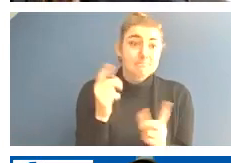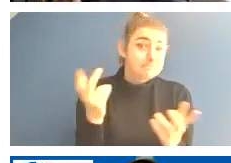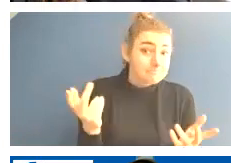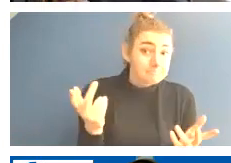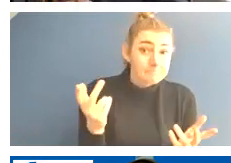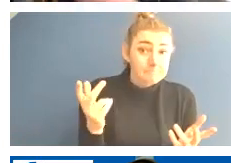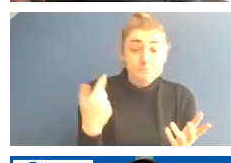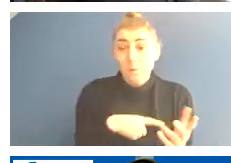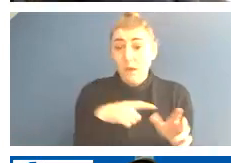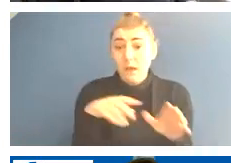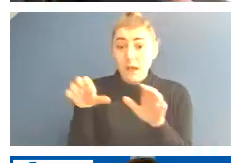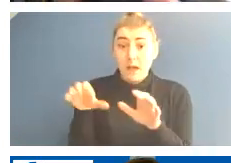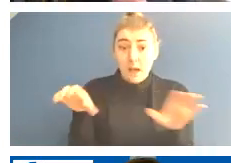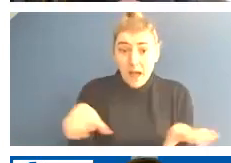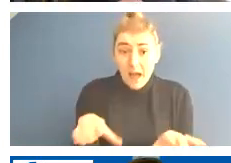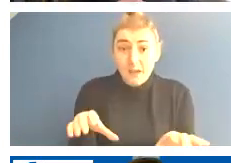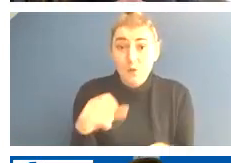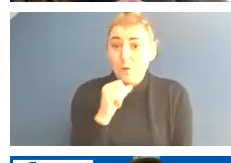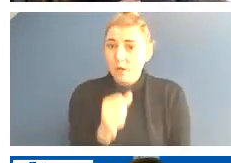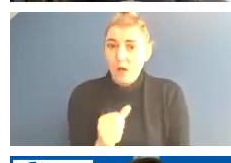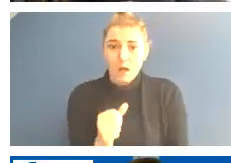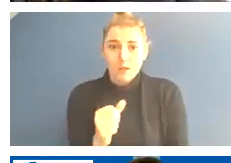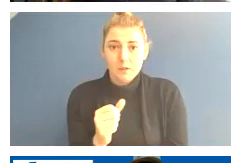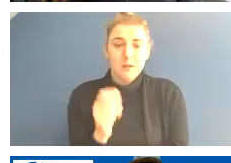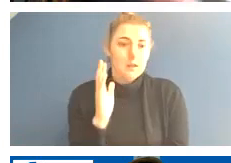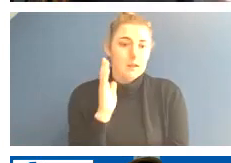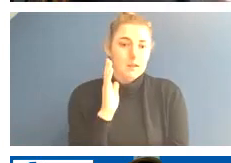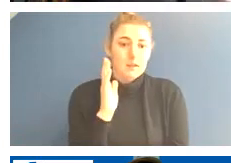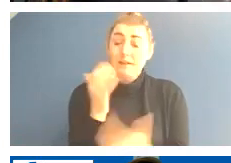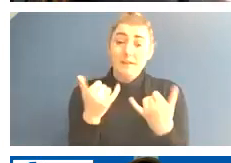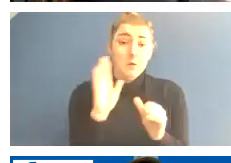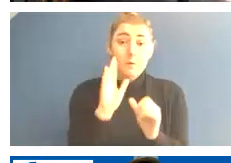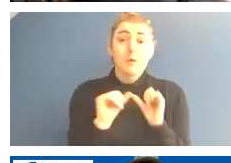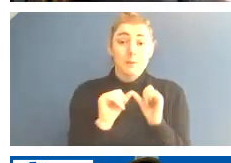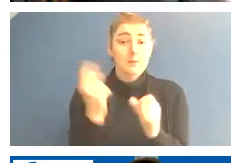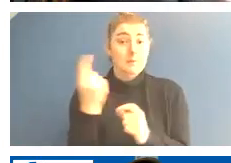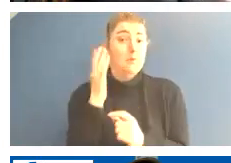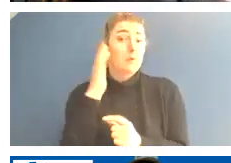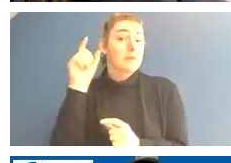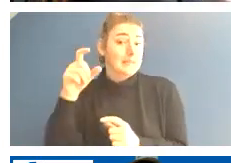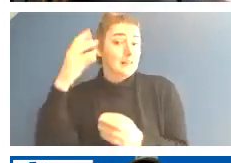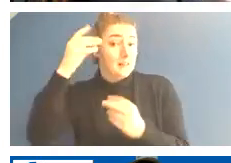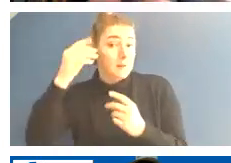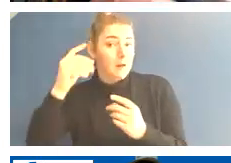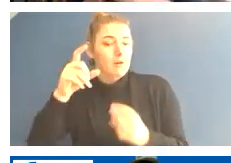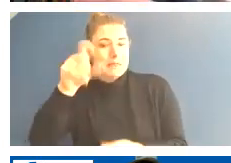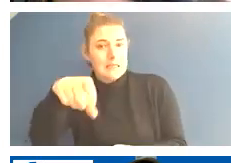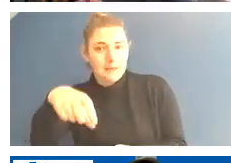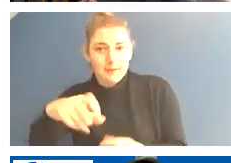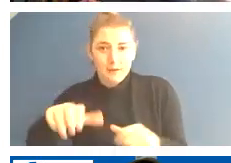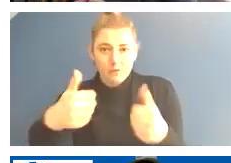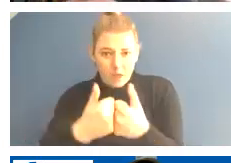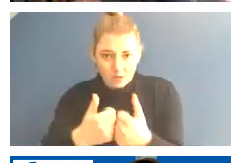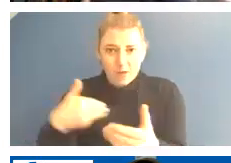not, is only going to become more and more of a consideration, a need, a challenge. And if we